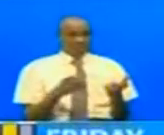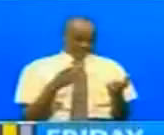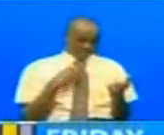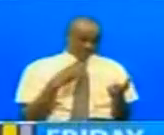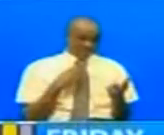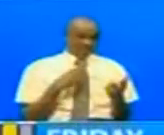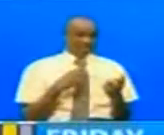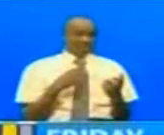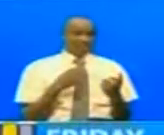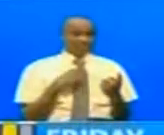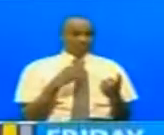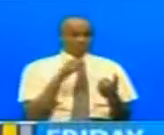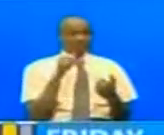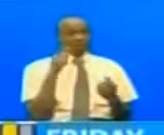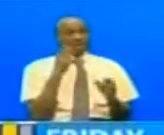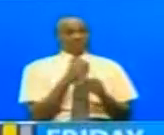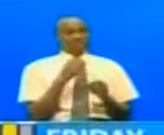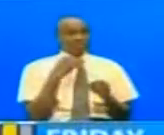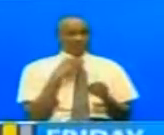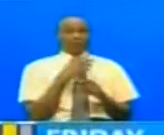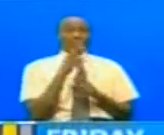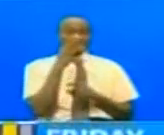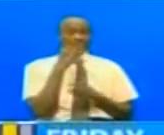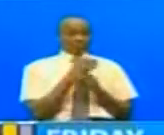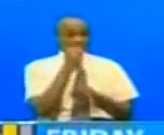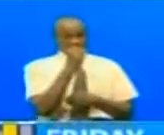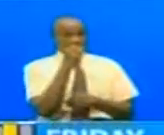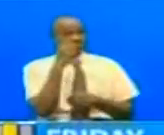level in Aria High School, mm-hmm. that is London GCE